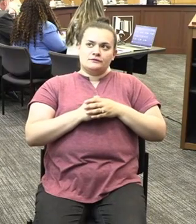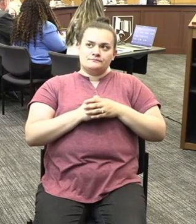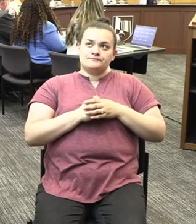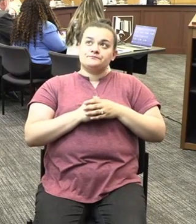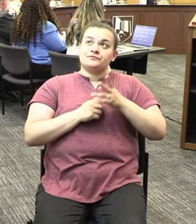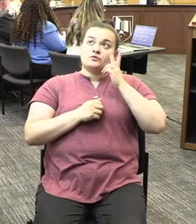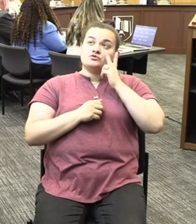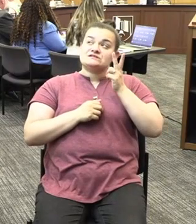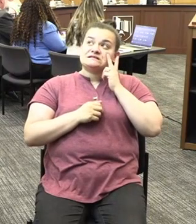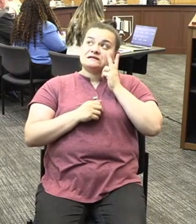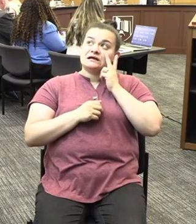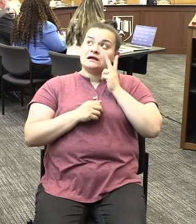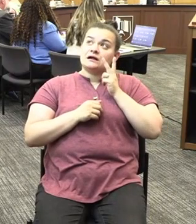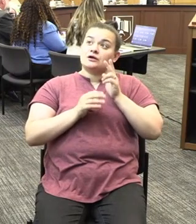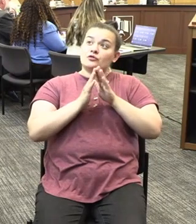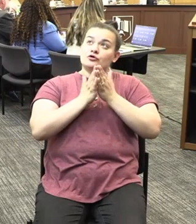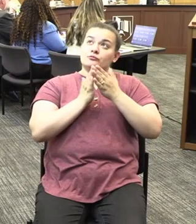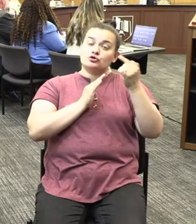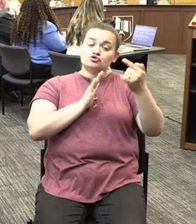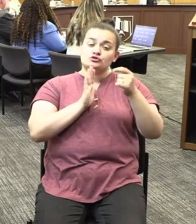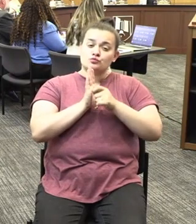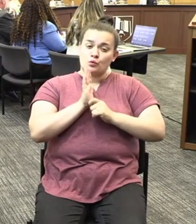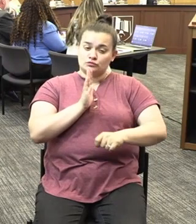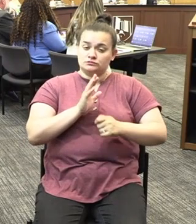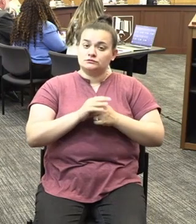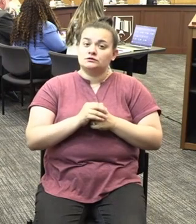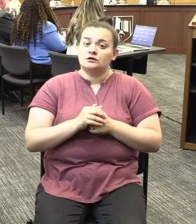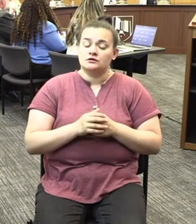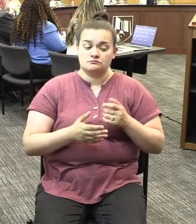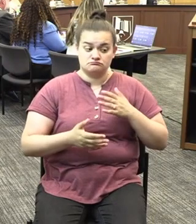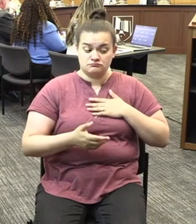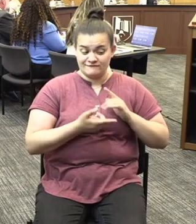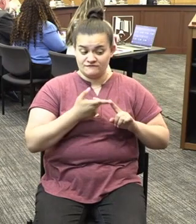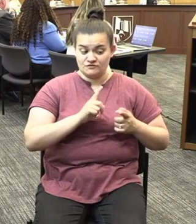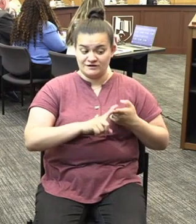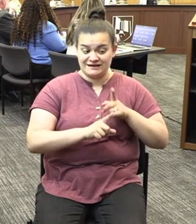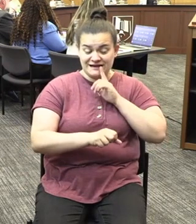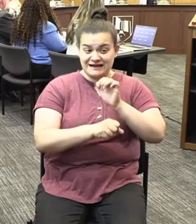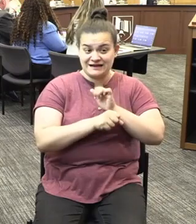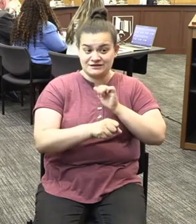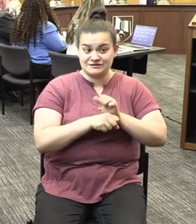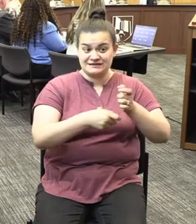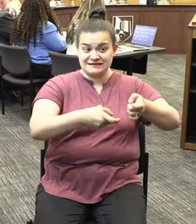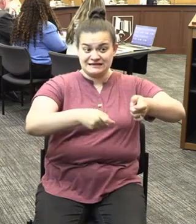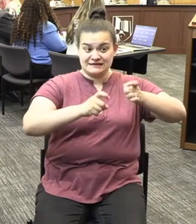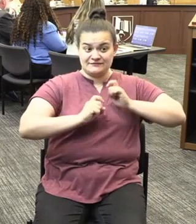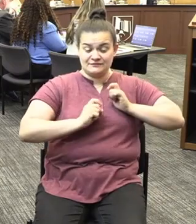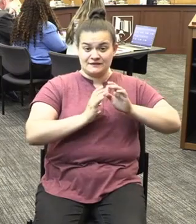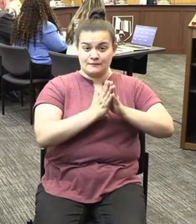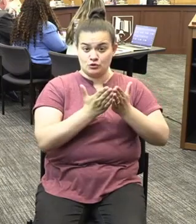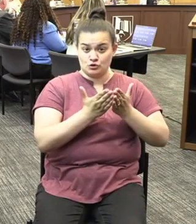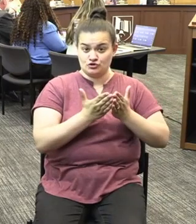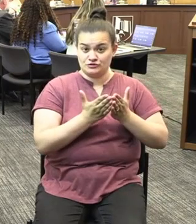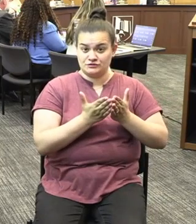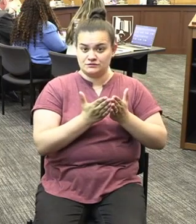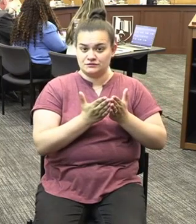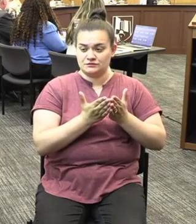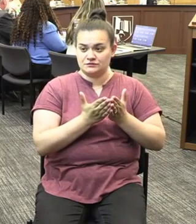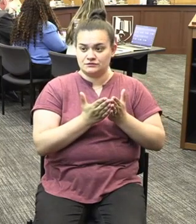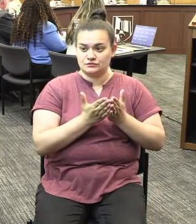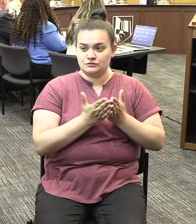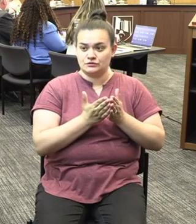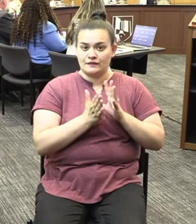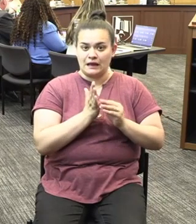see there's a little book she wrote. A friend of mine has actually given me a copy of the book. Well, he's loaned a copy of the book to